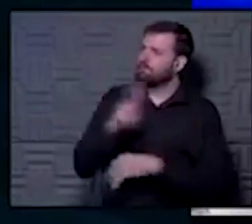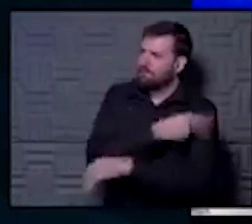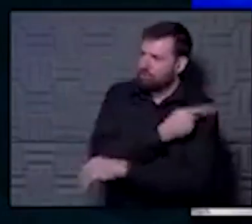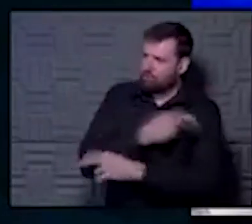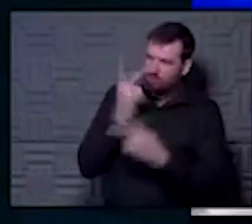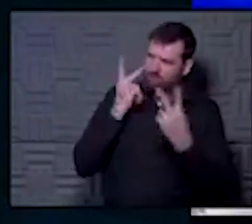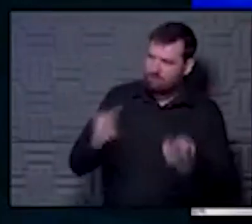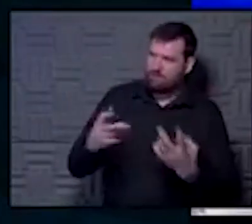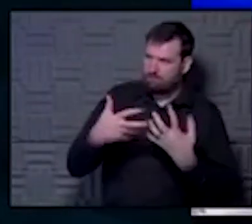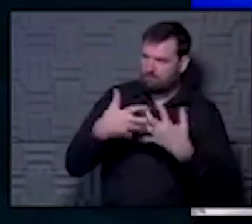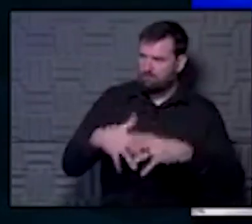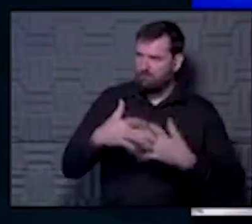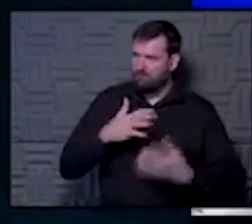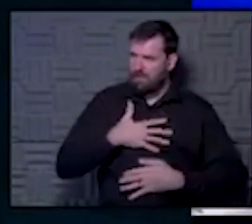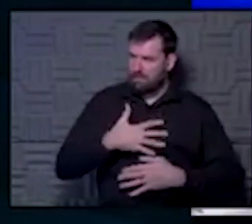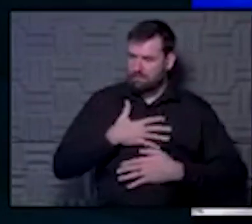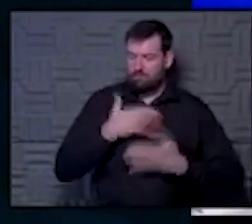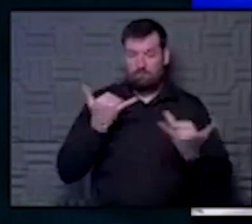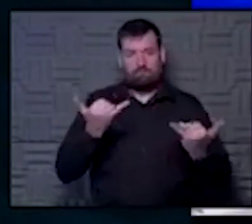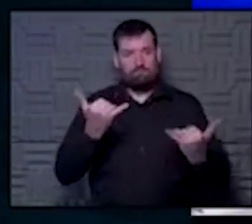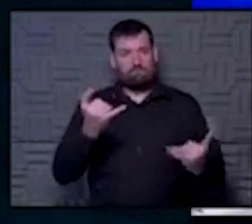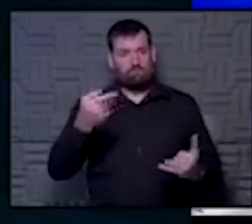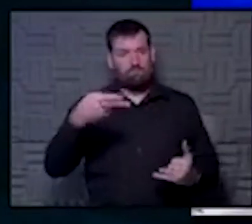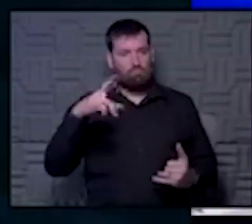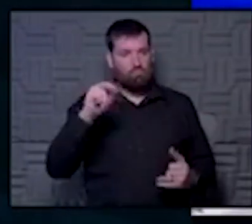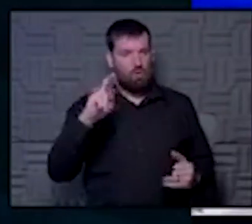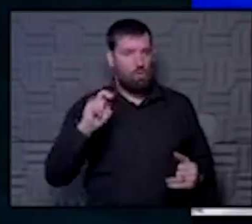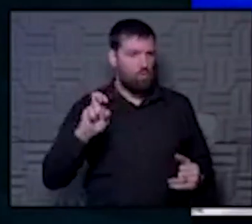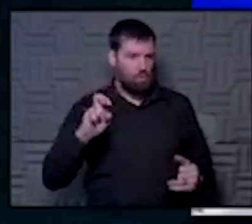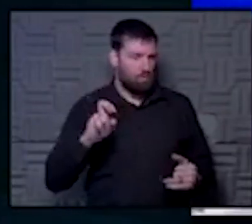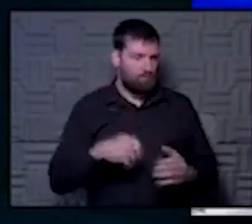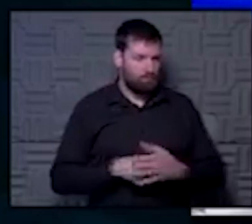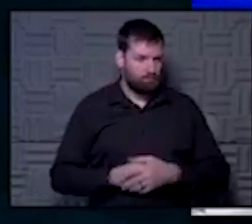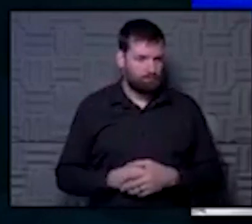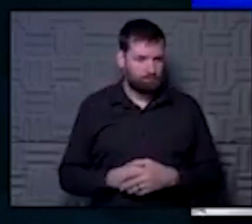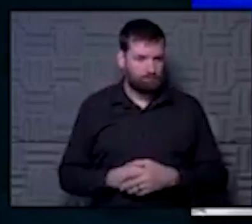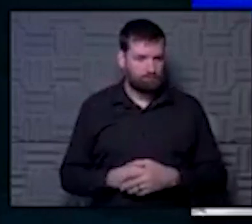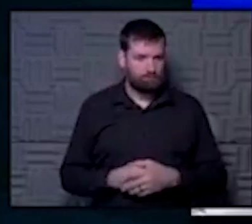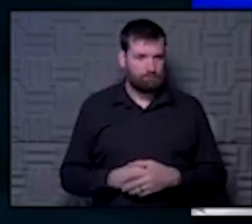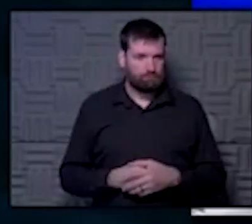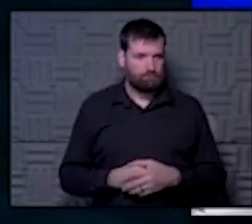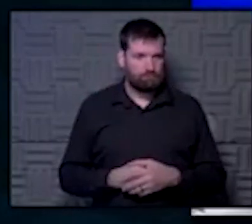ventilators right now up in the medical ICU are doing prone ventilation as part of their protocol?